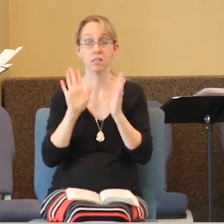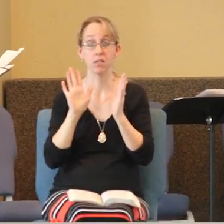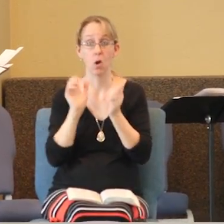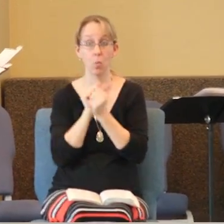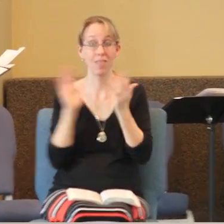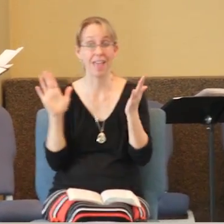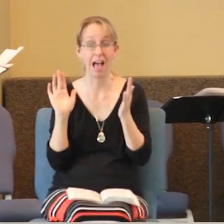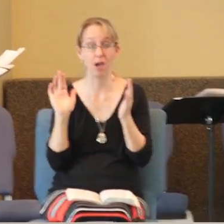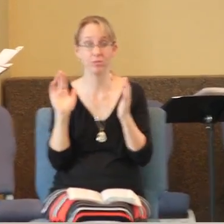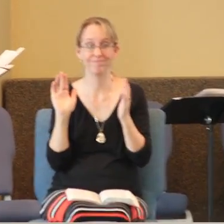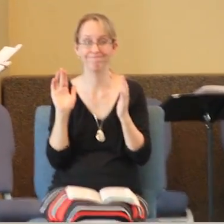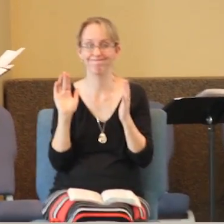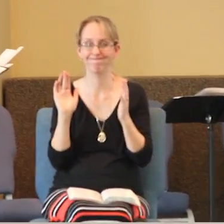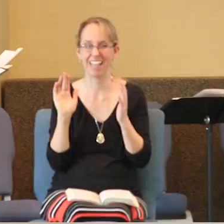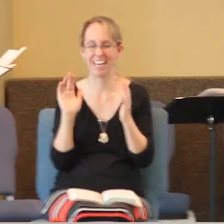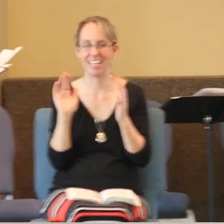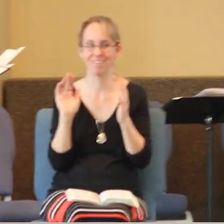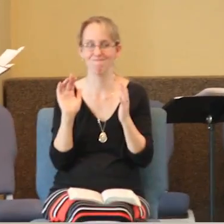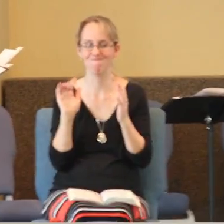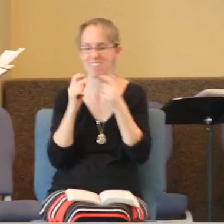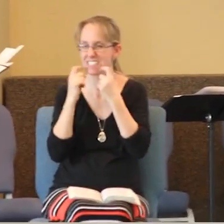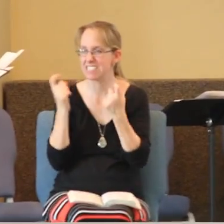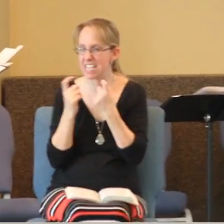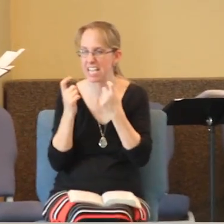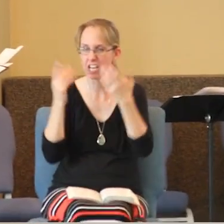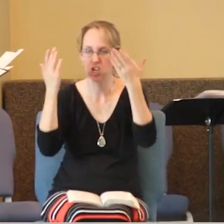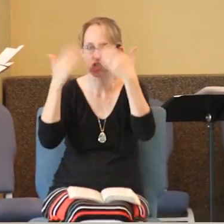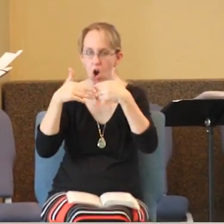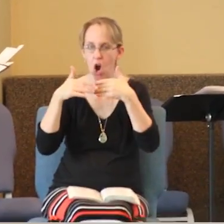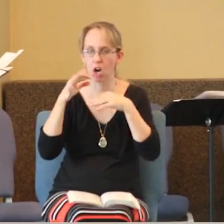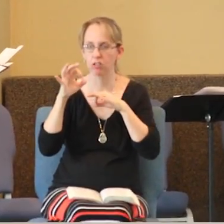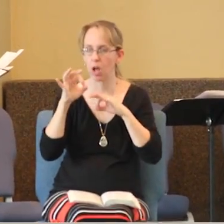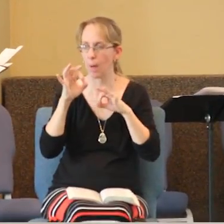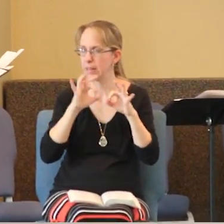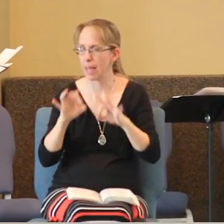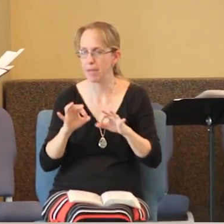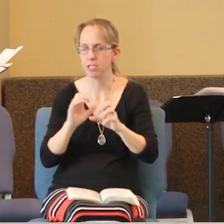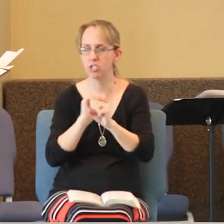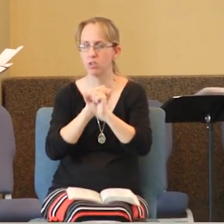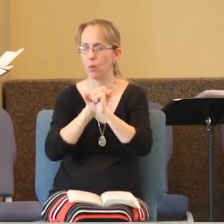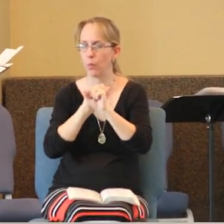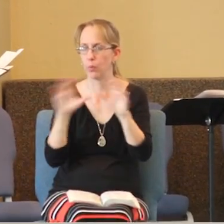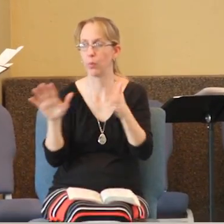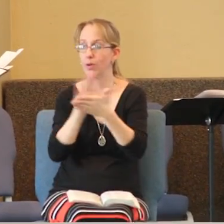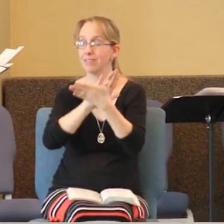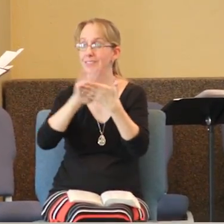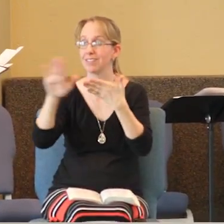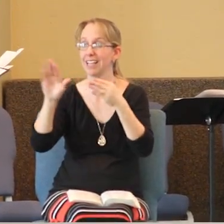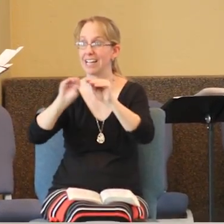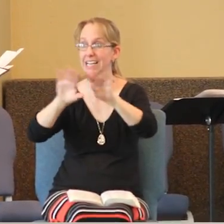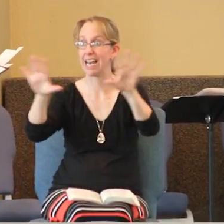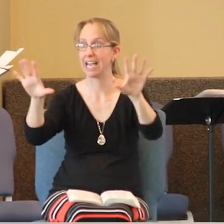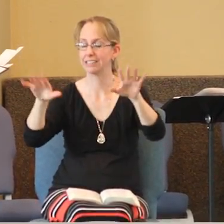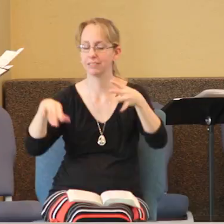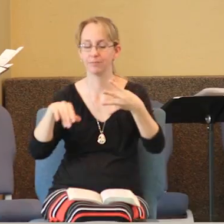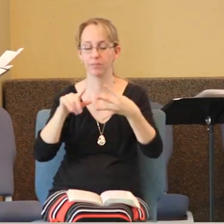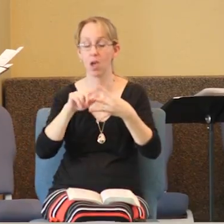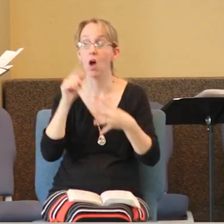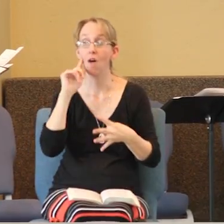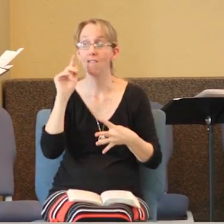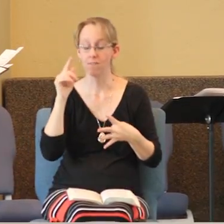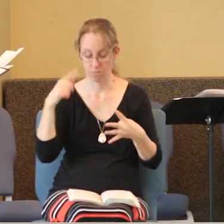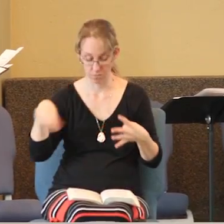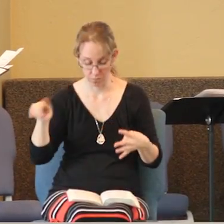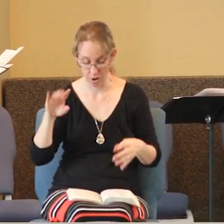It is without any blemish, without any taint. It is perfect. Ephesians, Paul writes in Ephesians 5, for